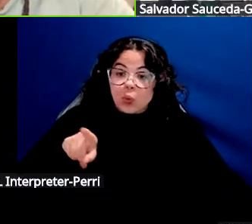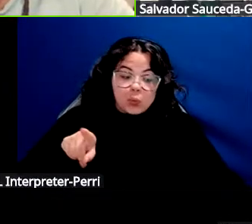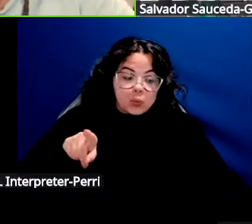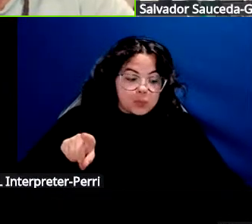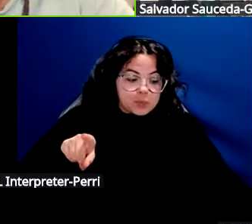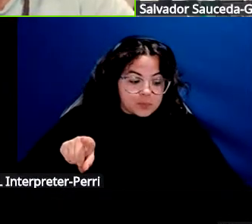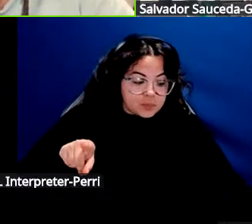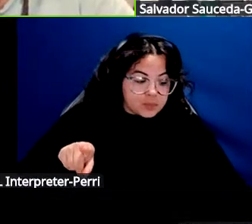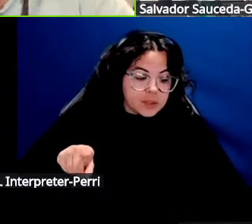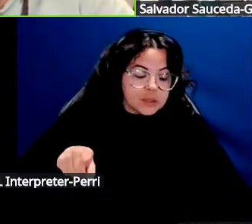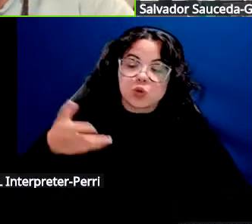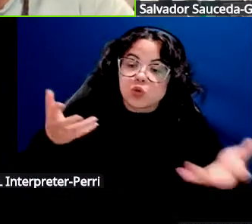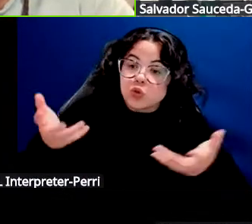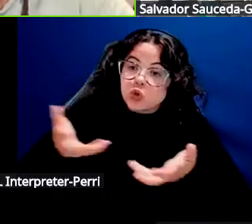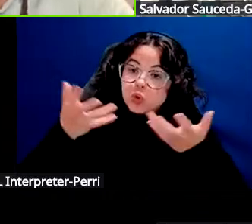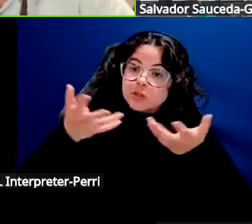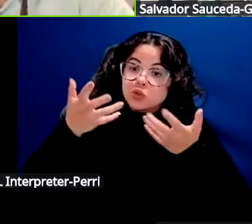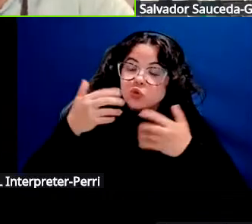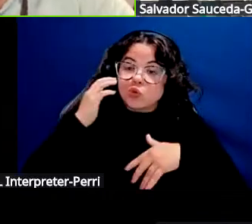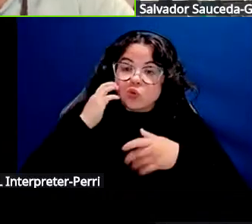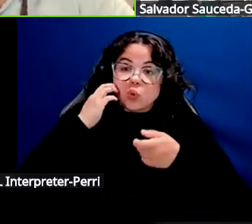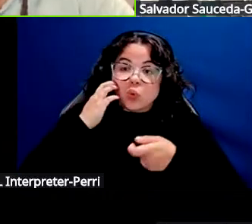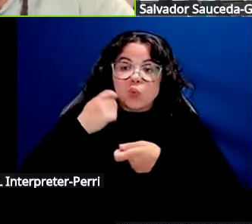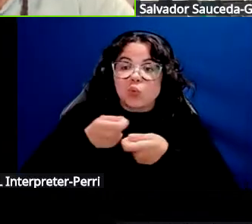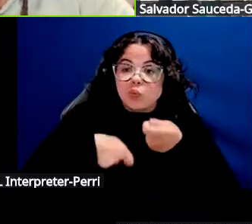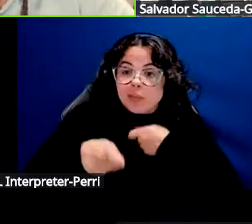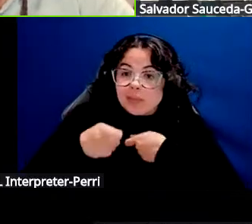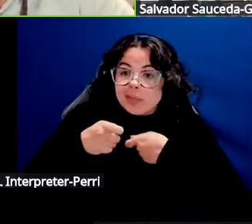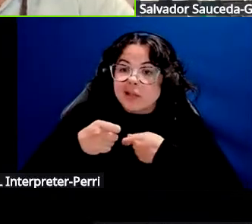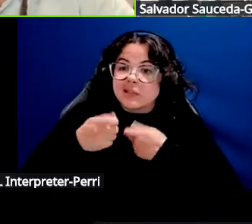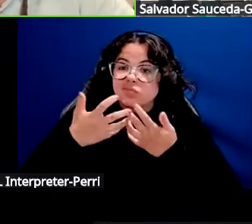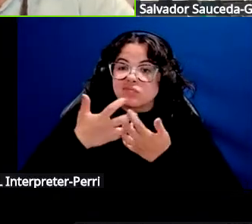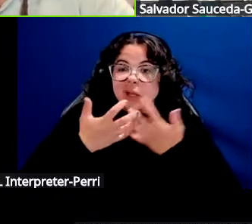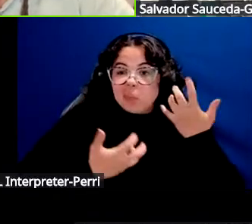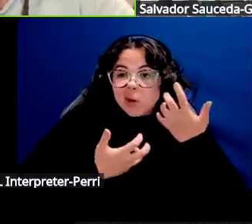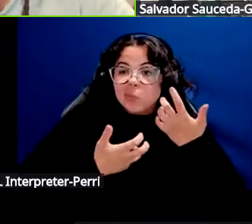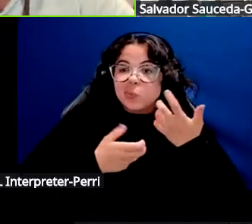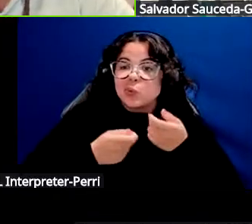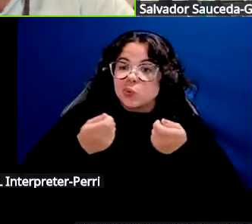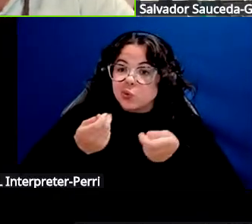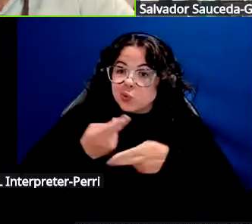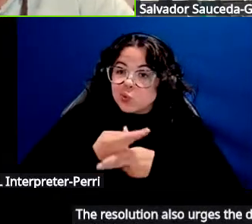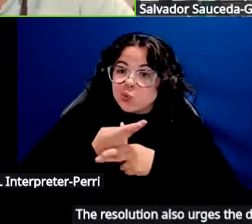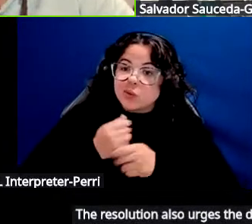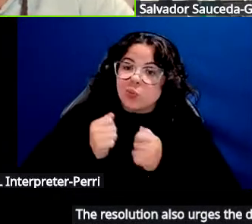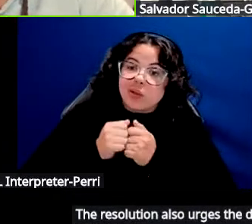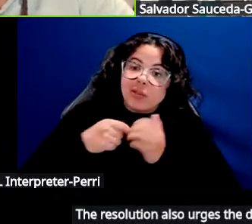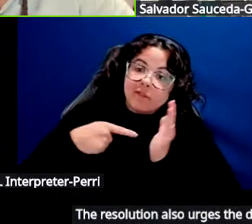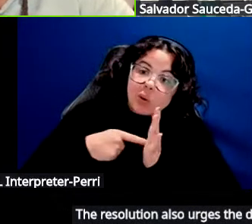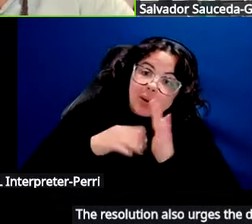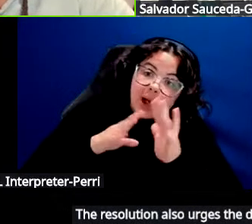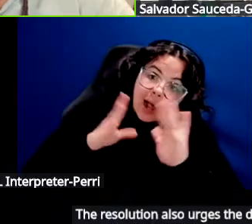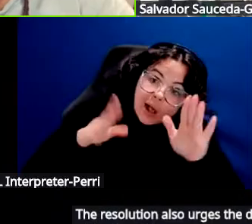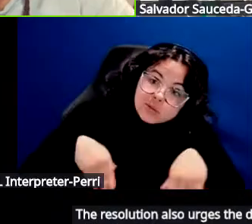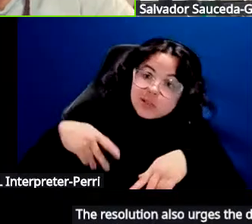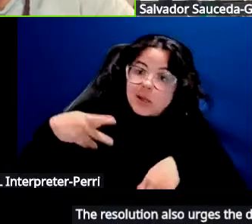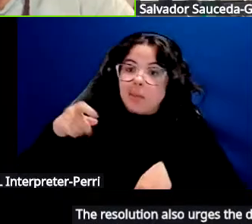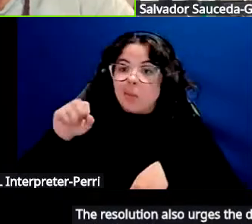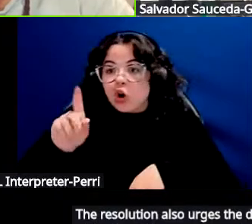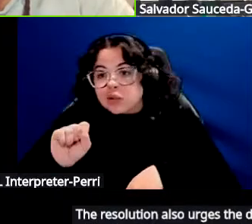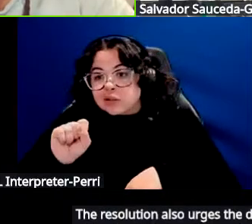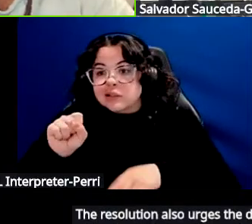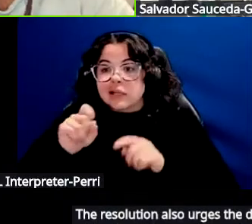to replace incompatible industrial uses with affordable housing, parks, and